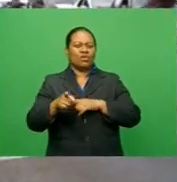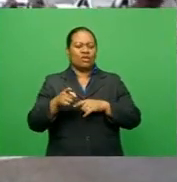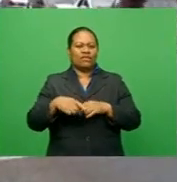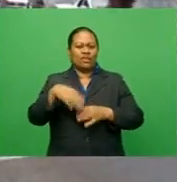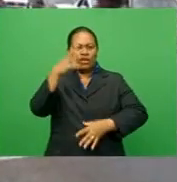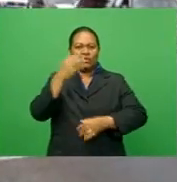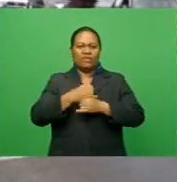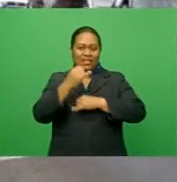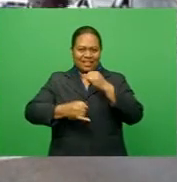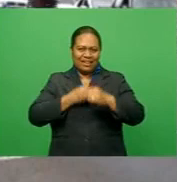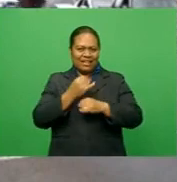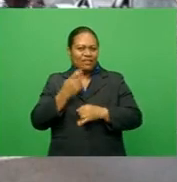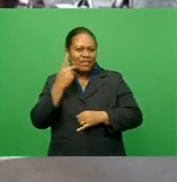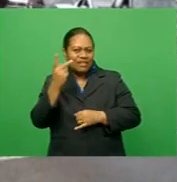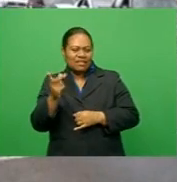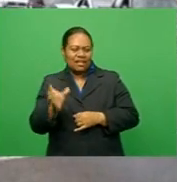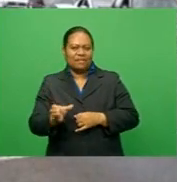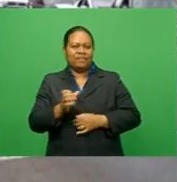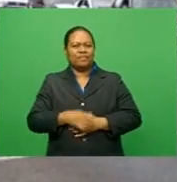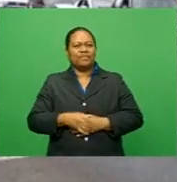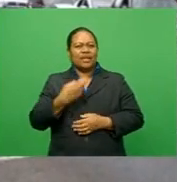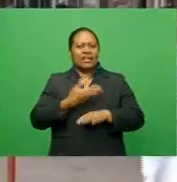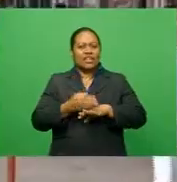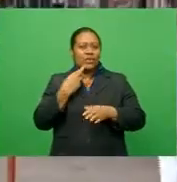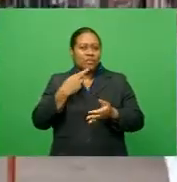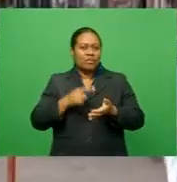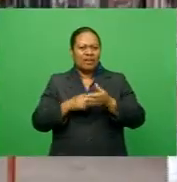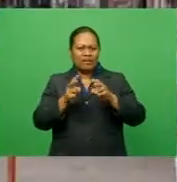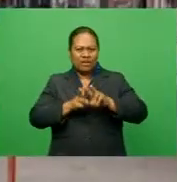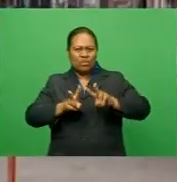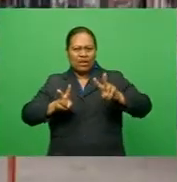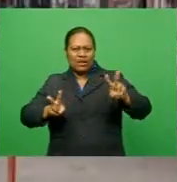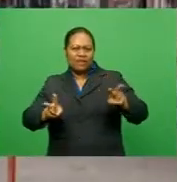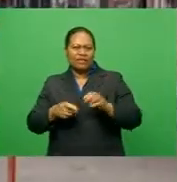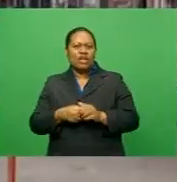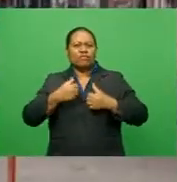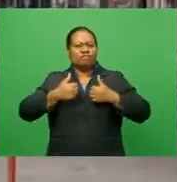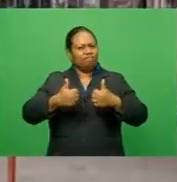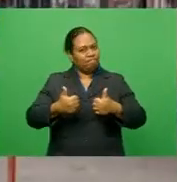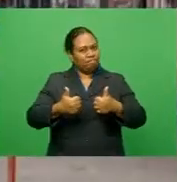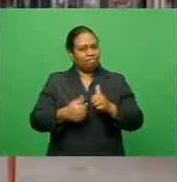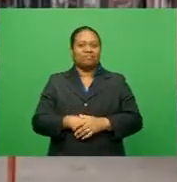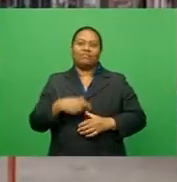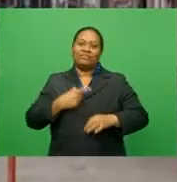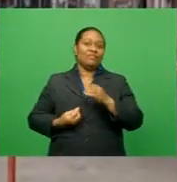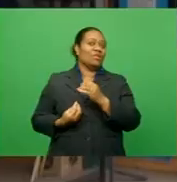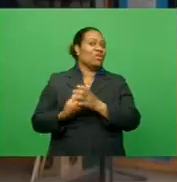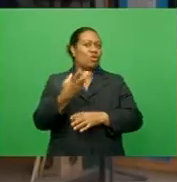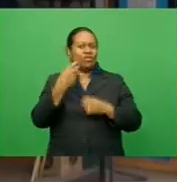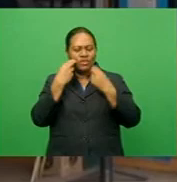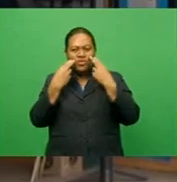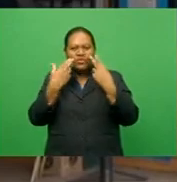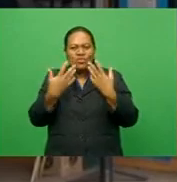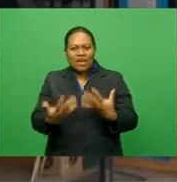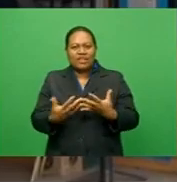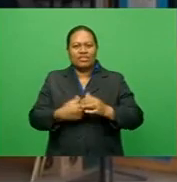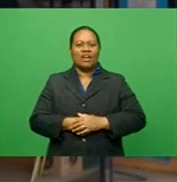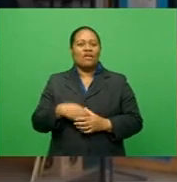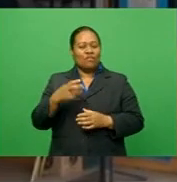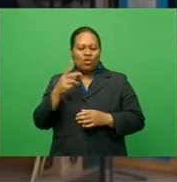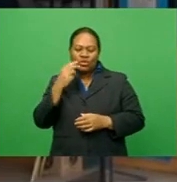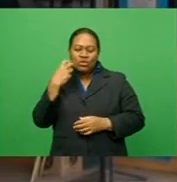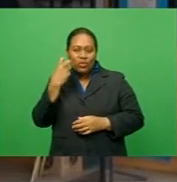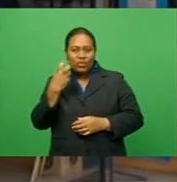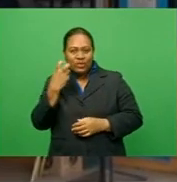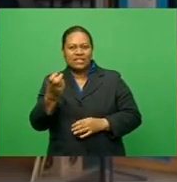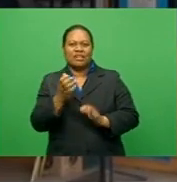international visitors. The new report says Vanua Levu has a competitive advantage in growing nature-based and adventure tourism